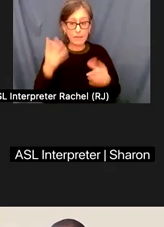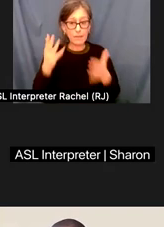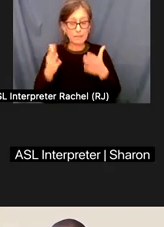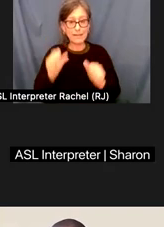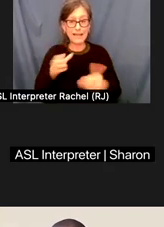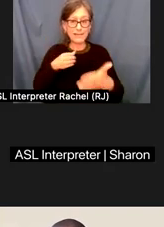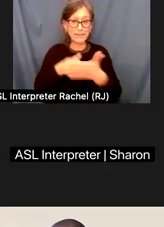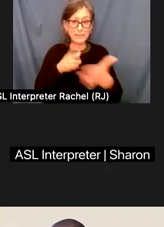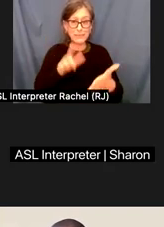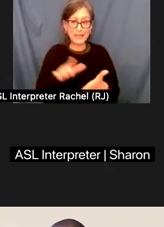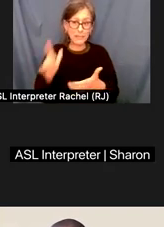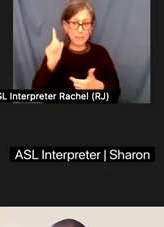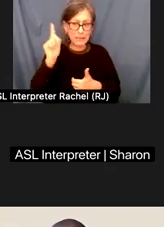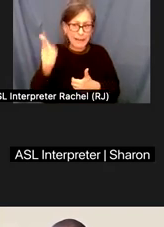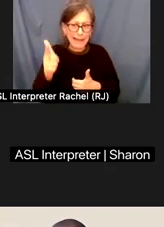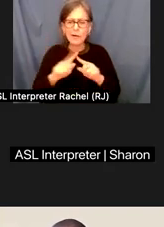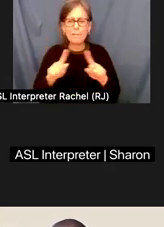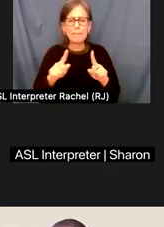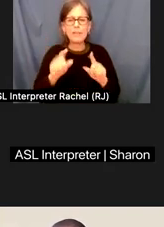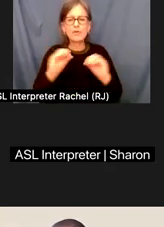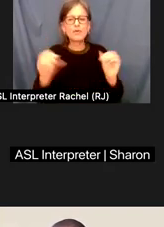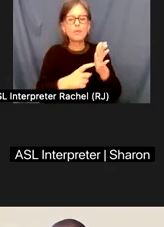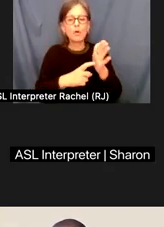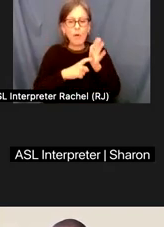their landlord about that, but there's no requirement